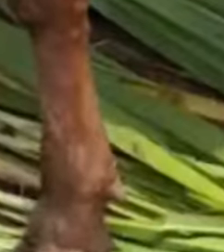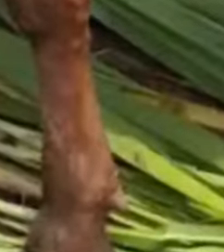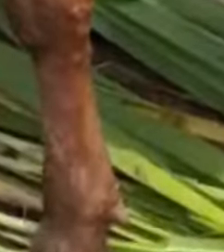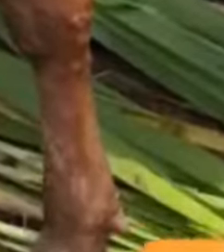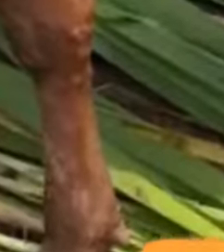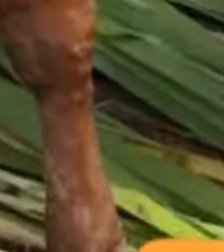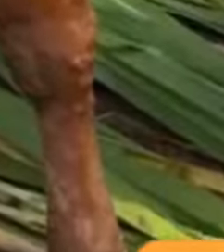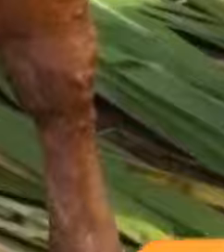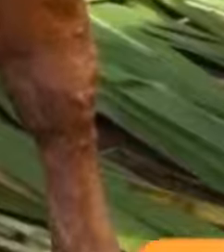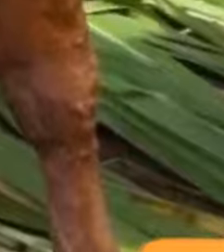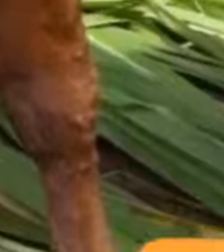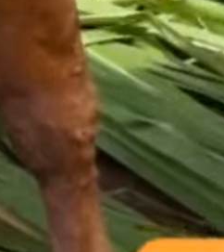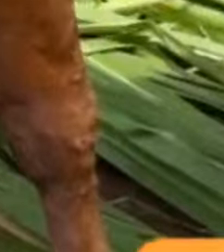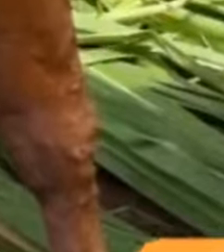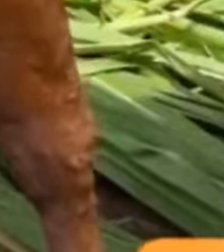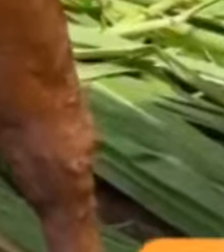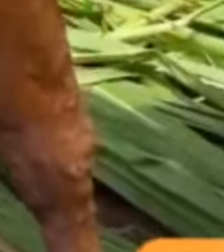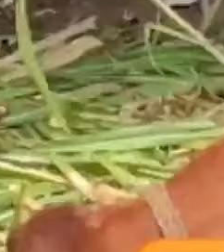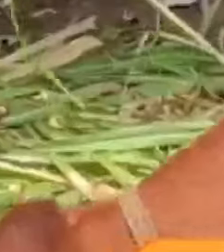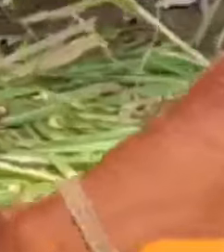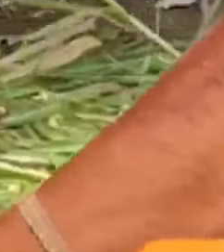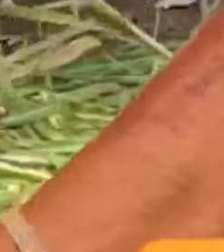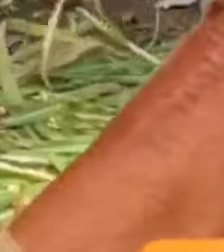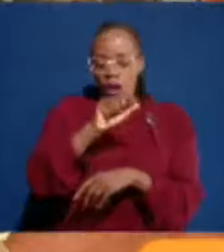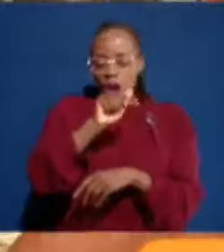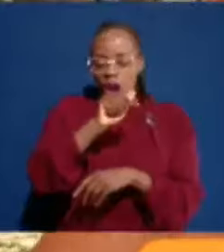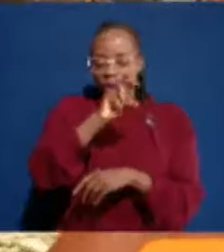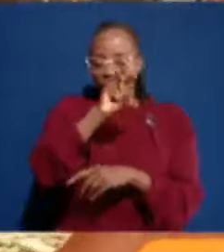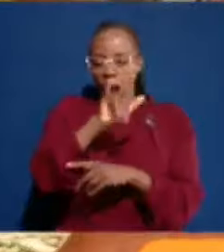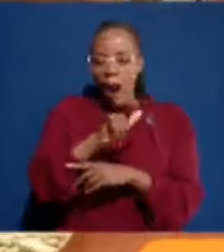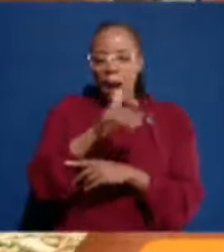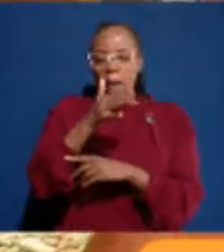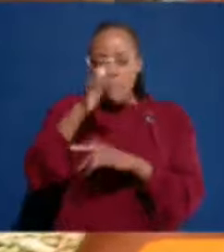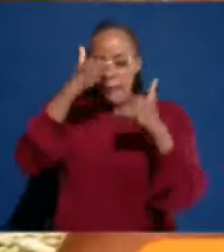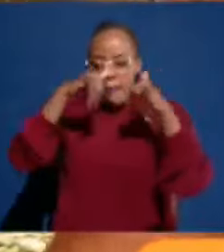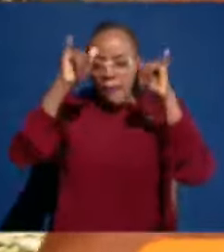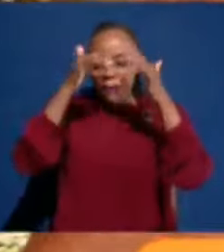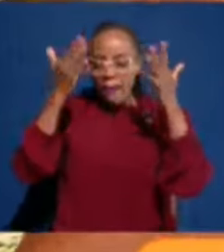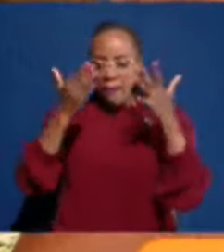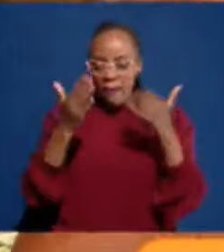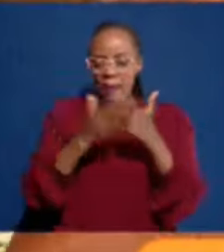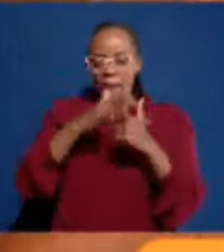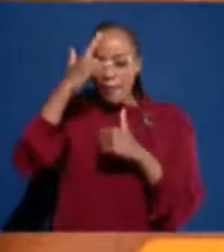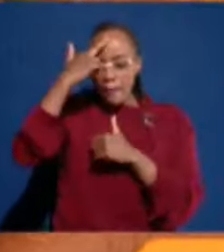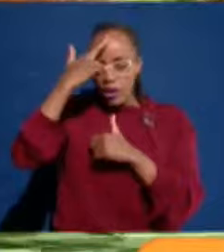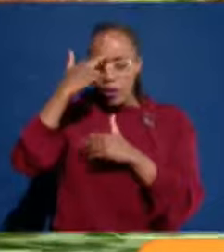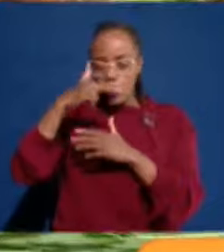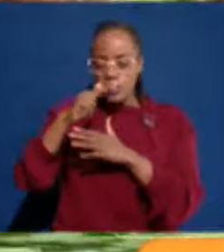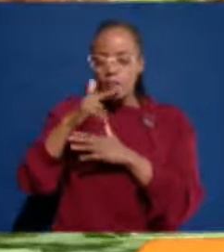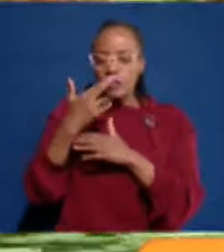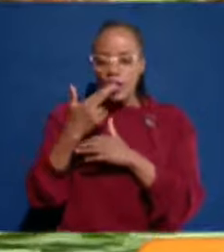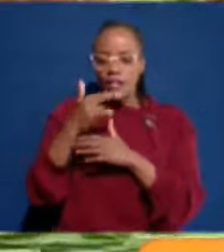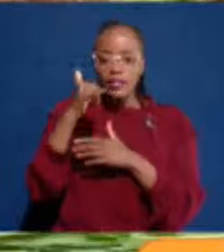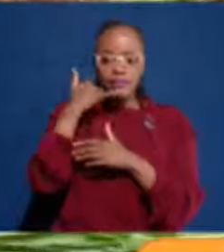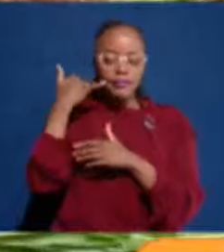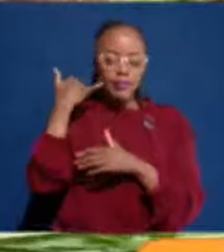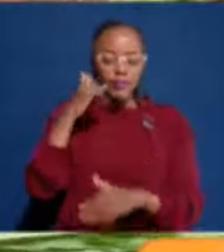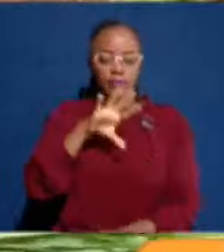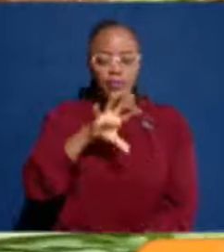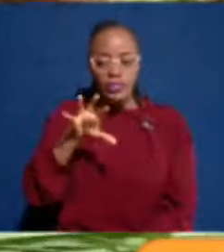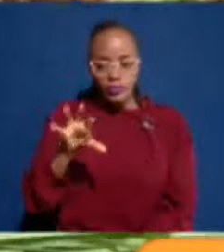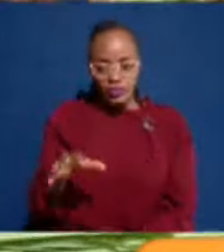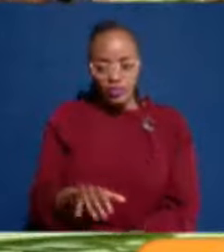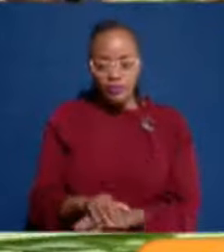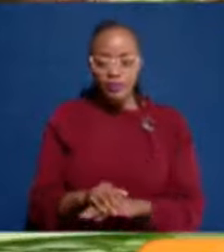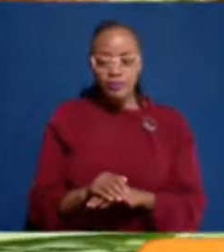It is feeding time for Sami Kariuki's livestock at his home in Lenginet area, located in Rongai, Nakuru